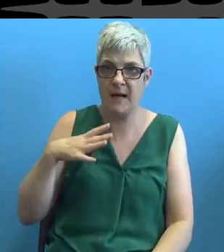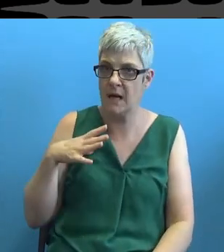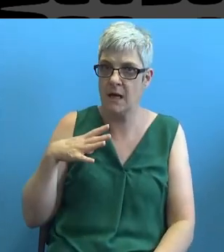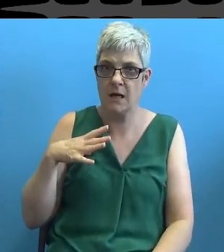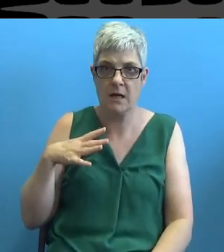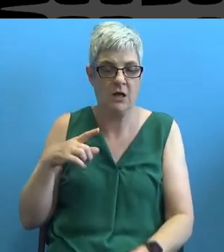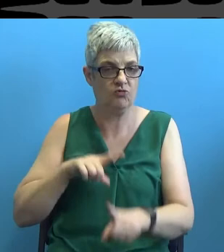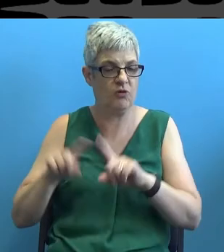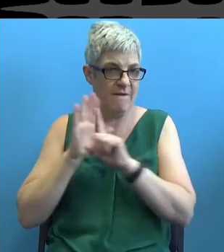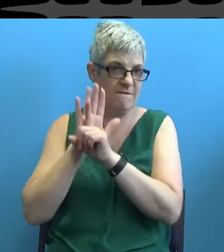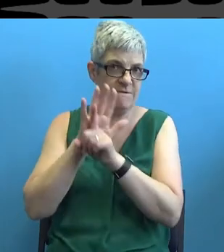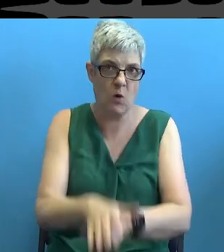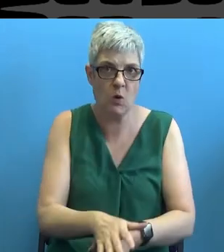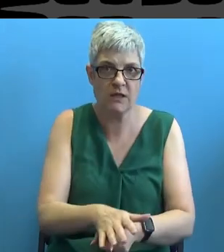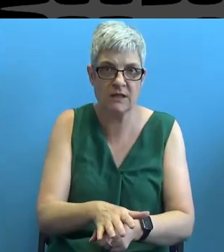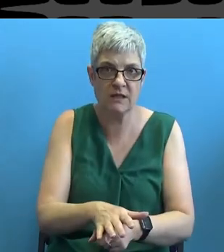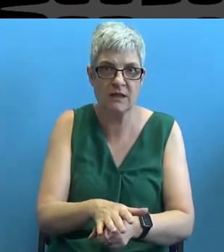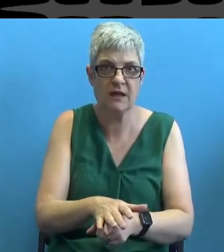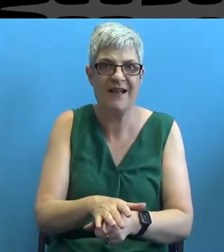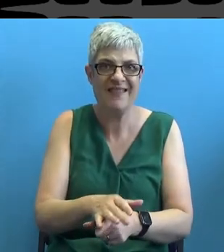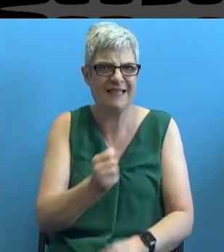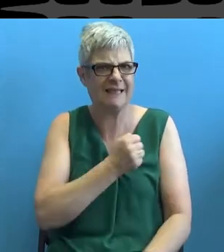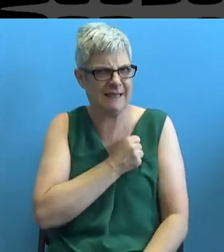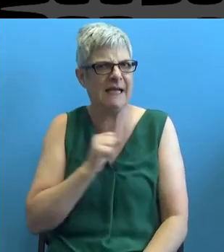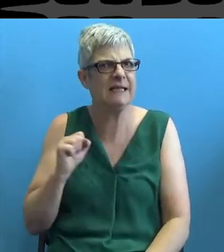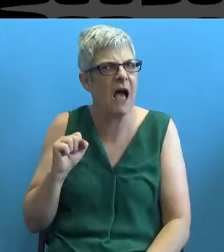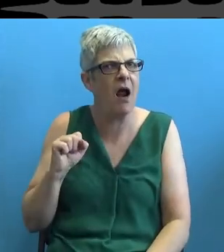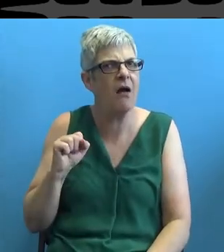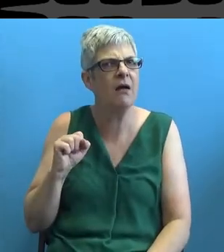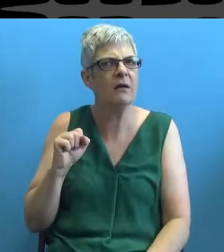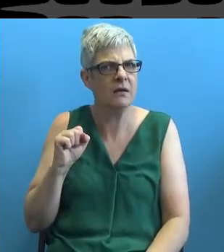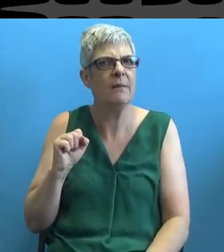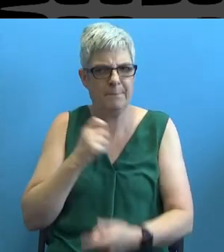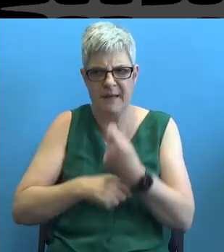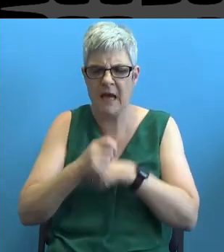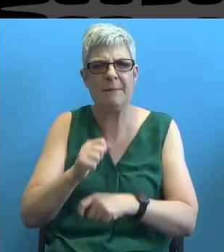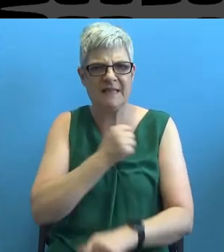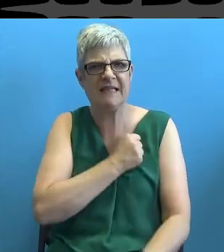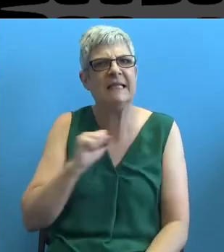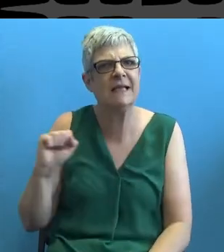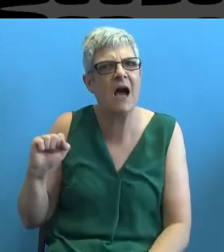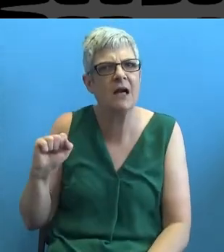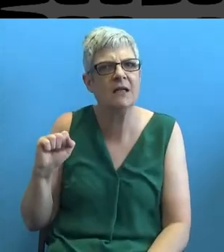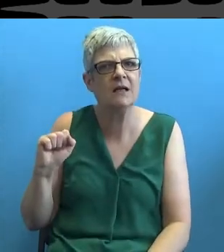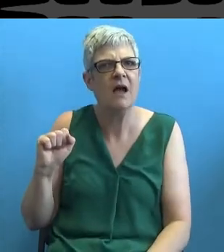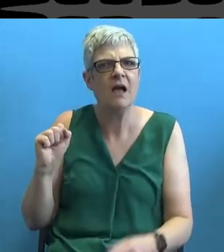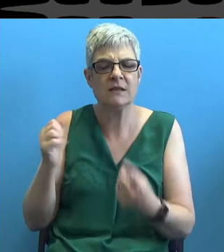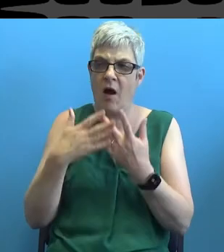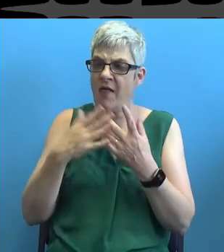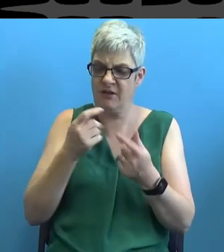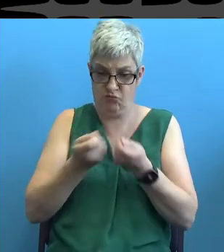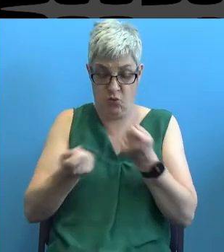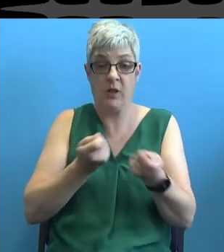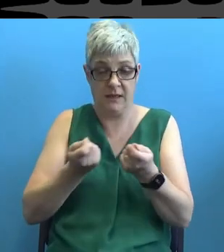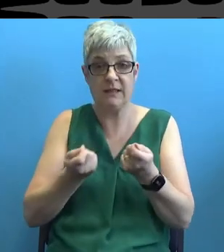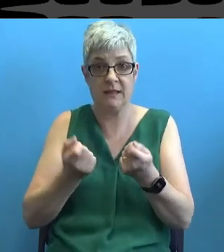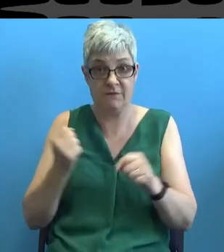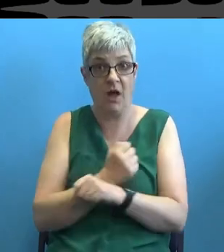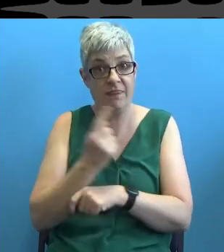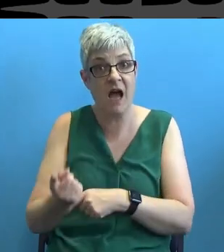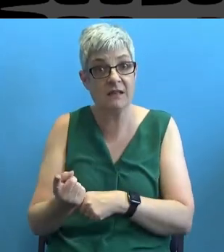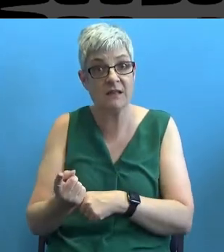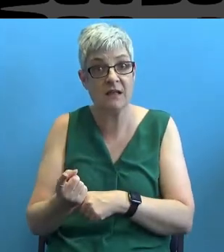try and force himself. That's how Caesar had got to be Caesar. That's how other rulers have done it. That's how